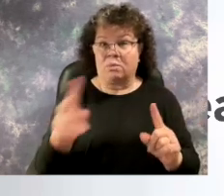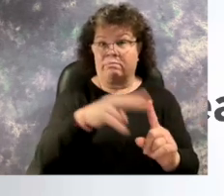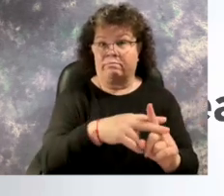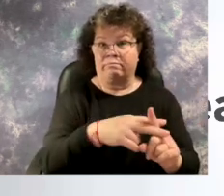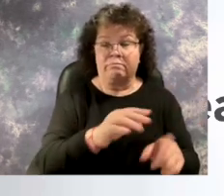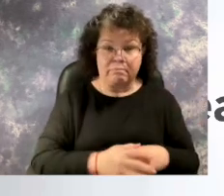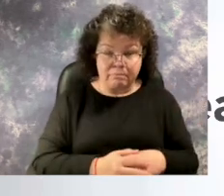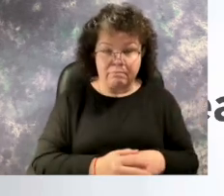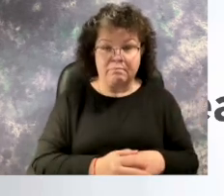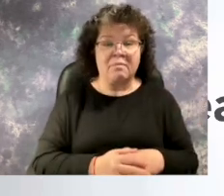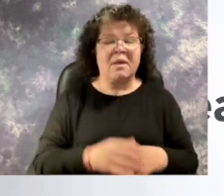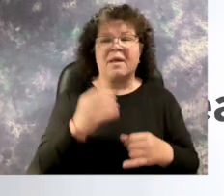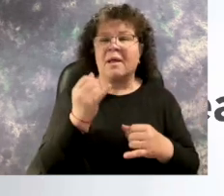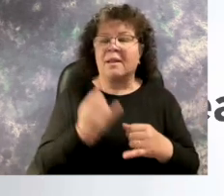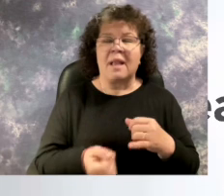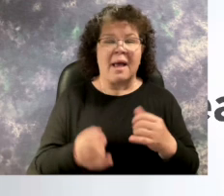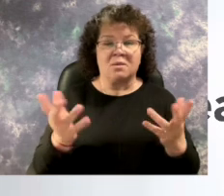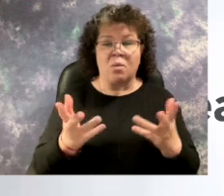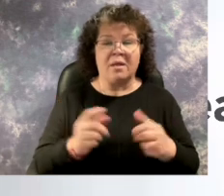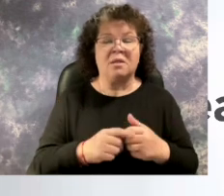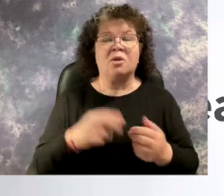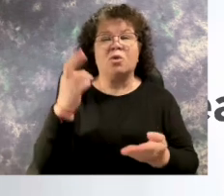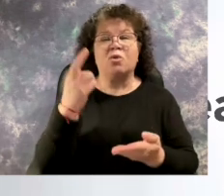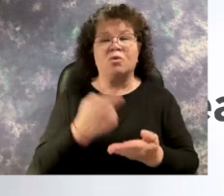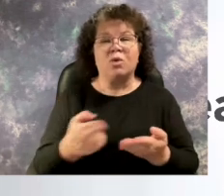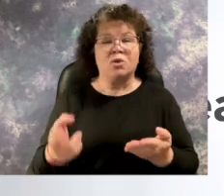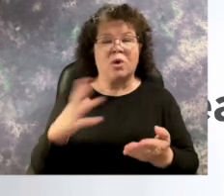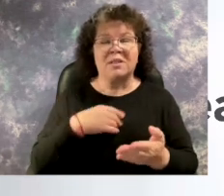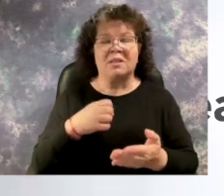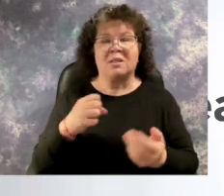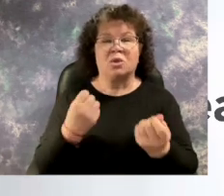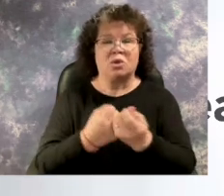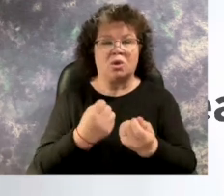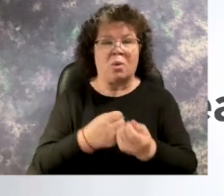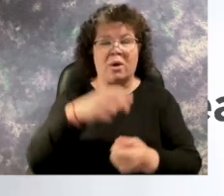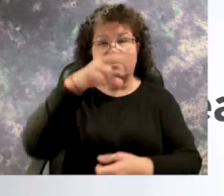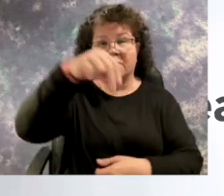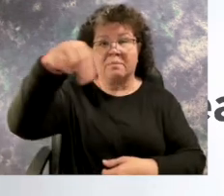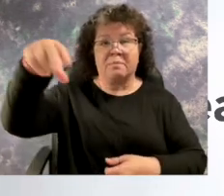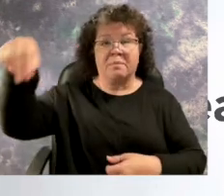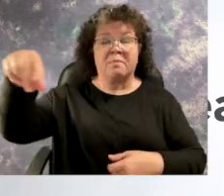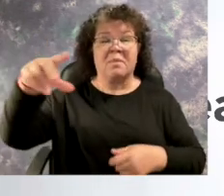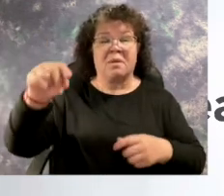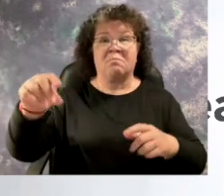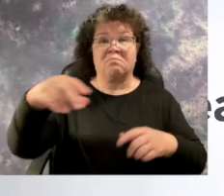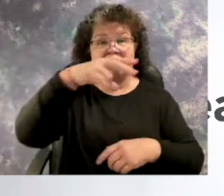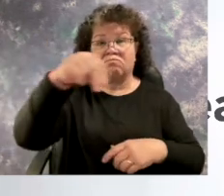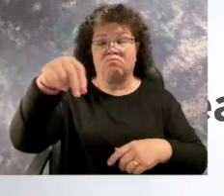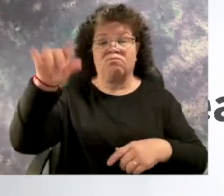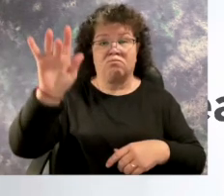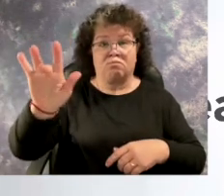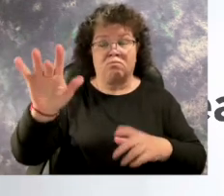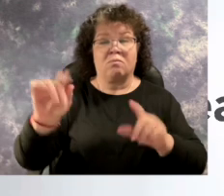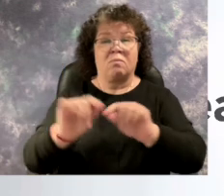Our last category is Resources and Support. The left menu has links to everything